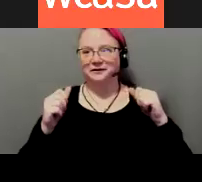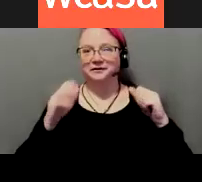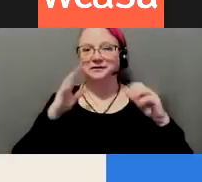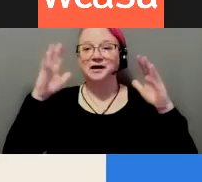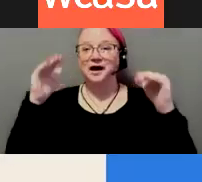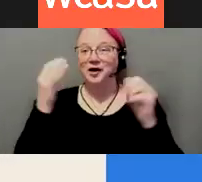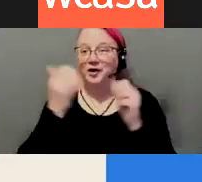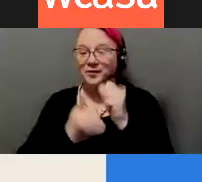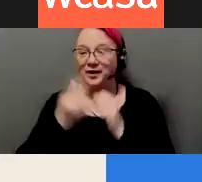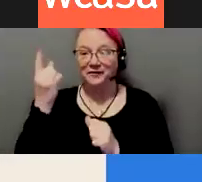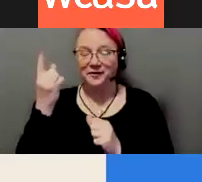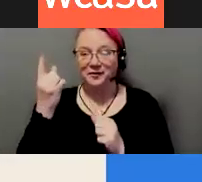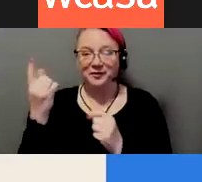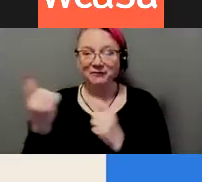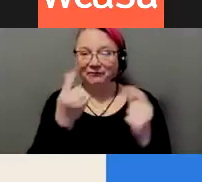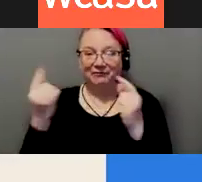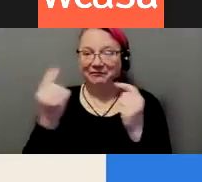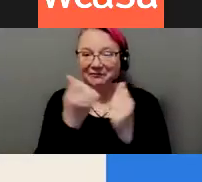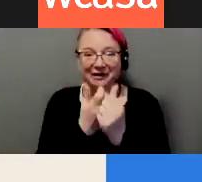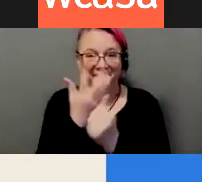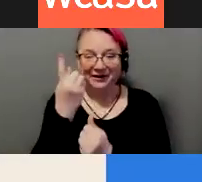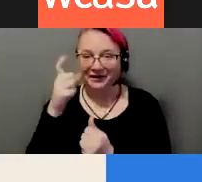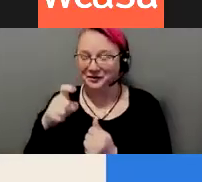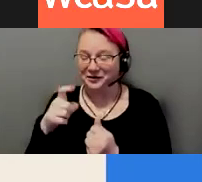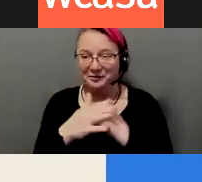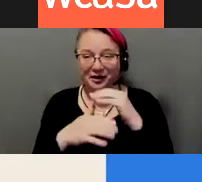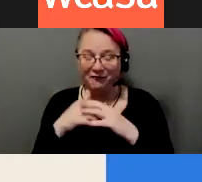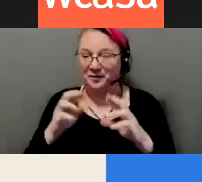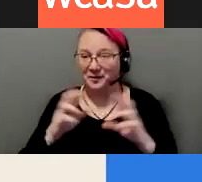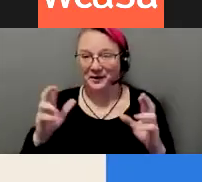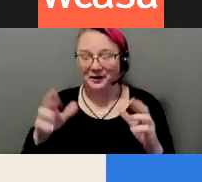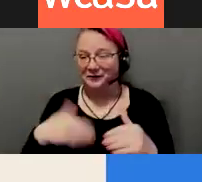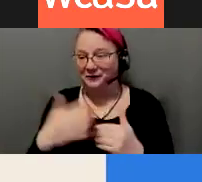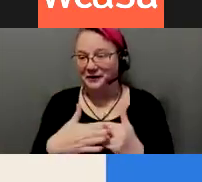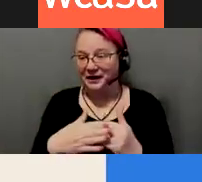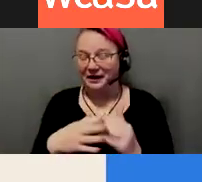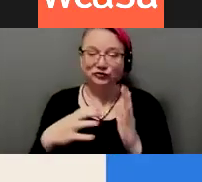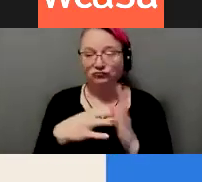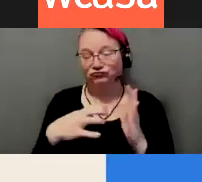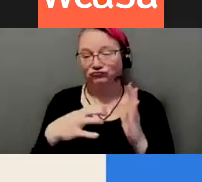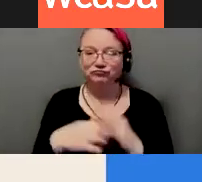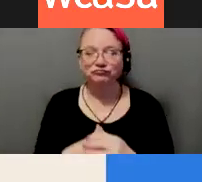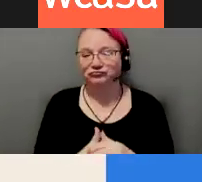Everyone was able to do everything that you needed to be comfortable and prepared for the next chunk.